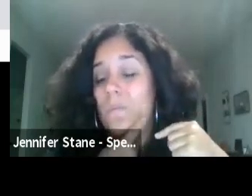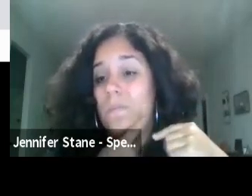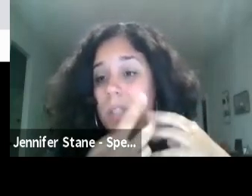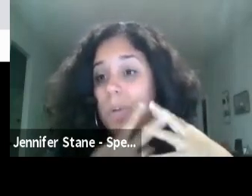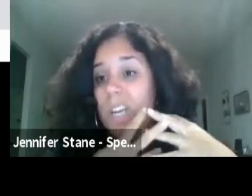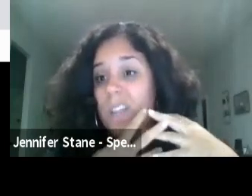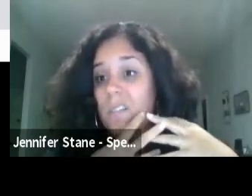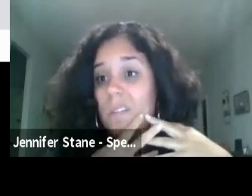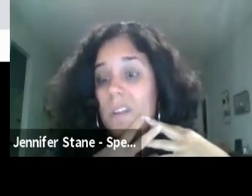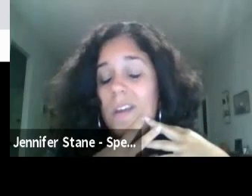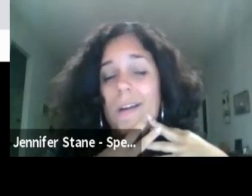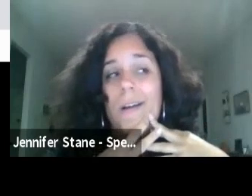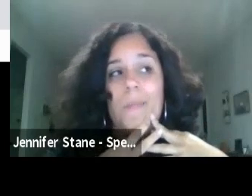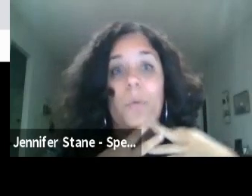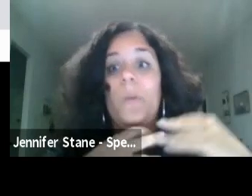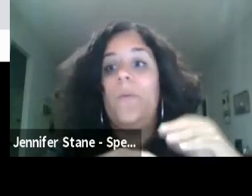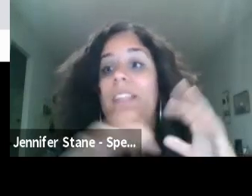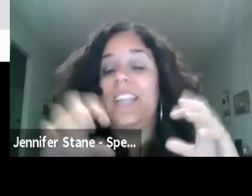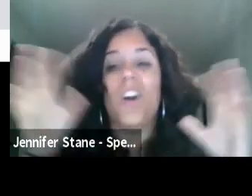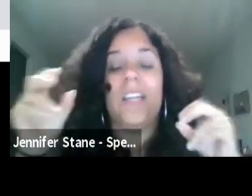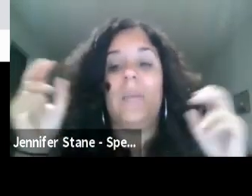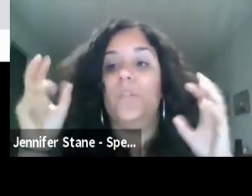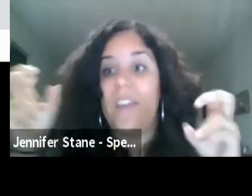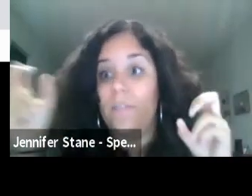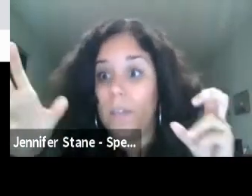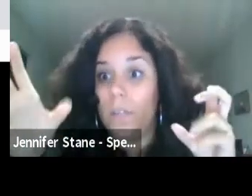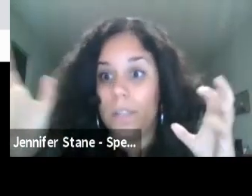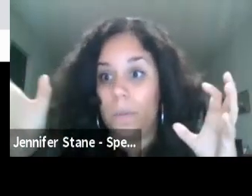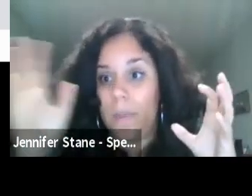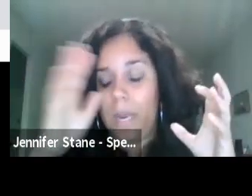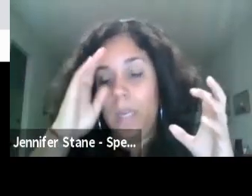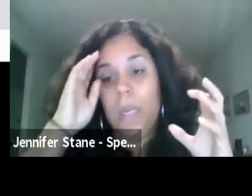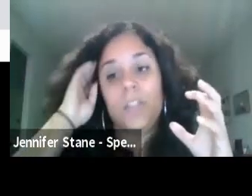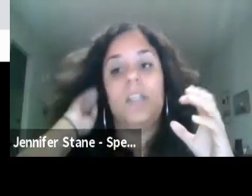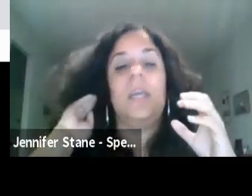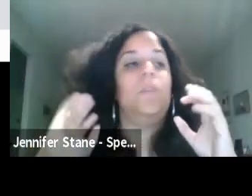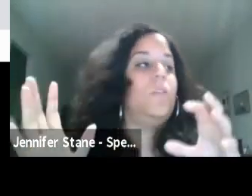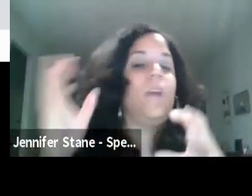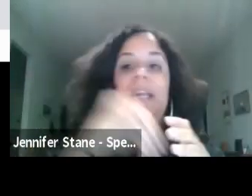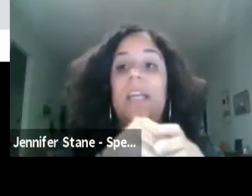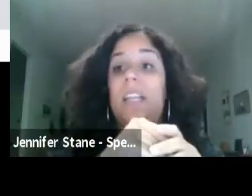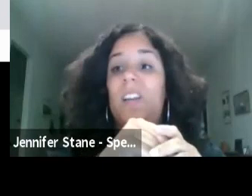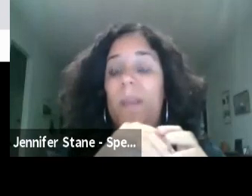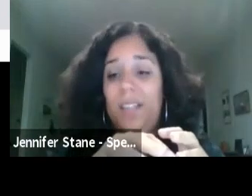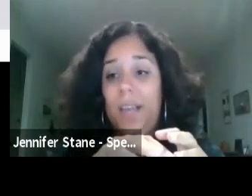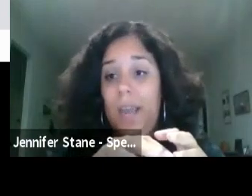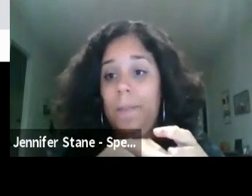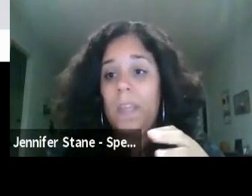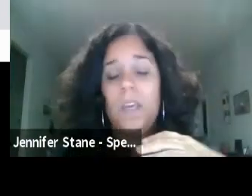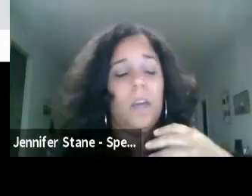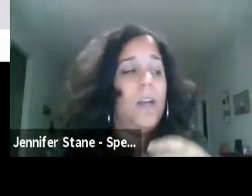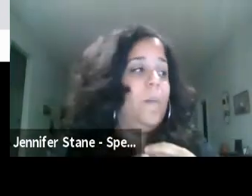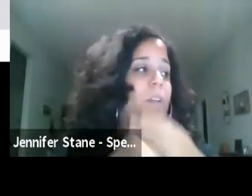trying to put it in there. So when we say it's hard to keep a dry field, that's what we mean. It's hard to keep the tooth dry to get it in there to make it